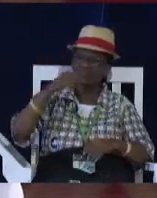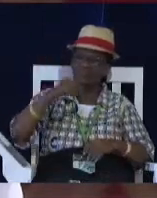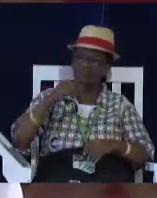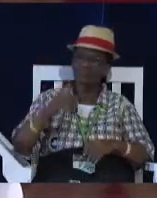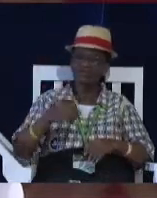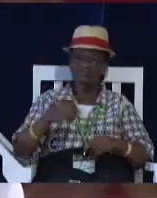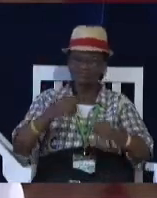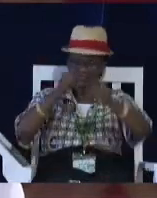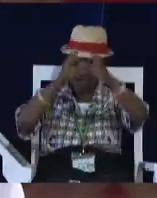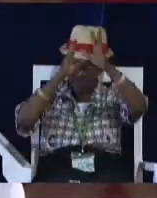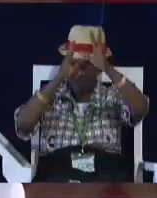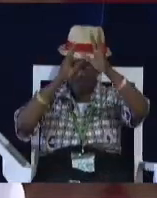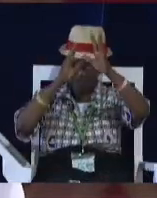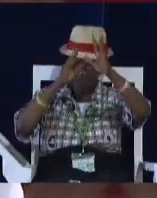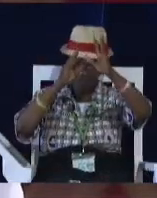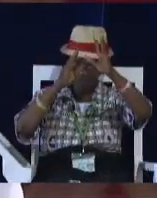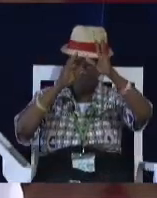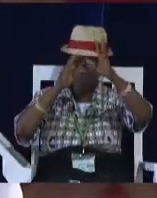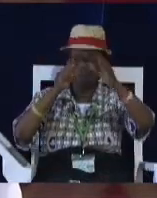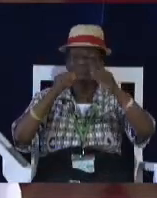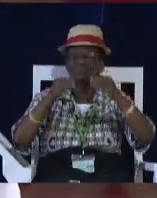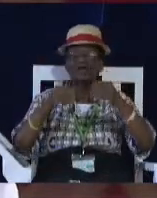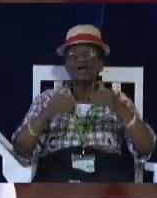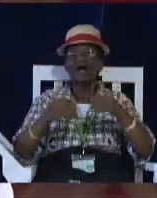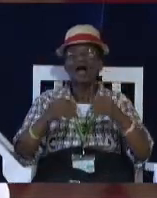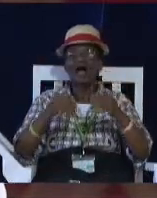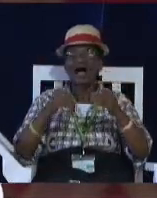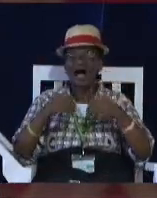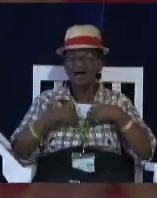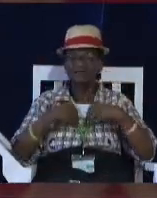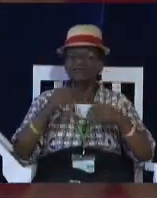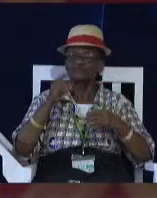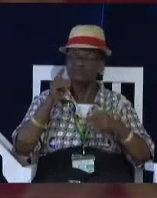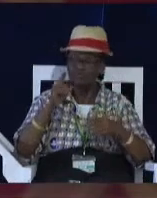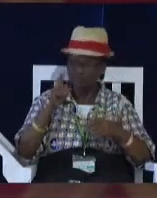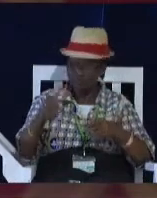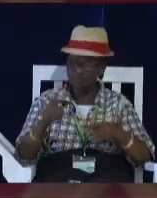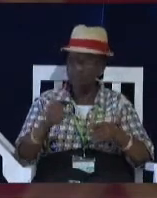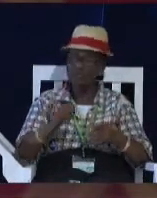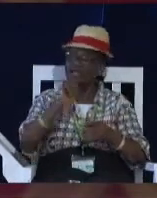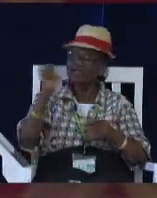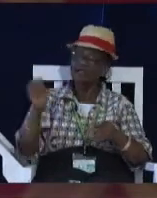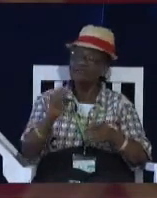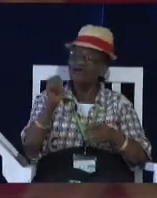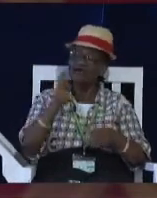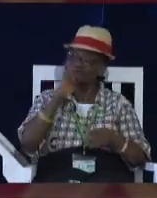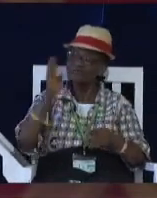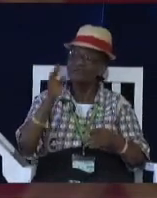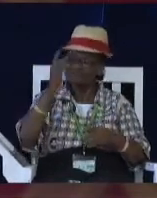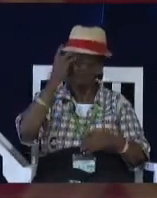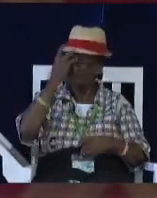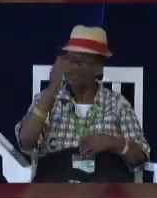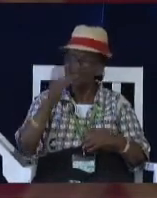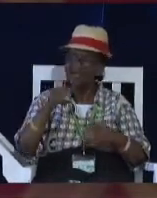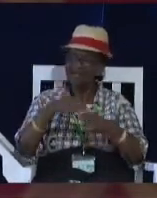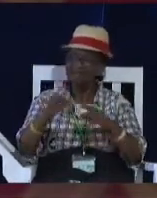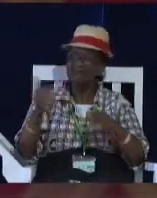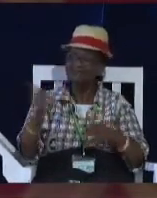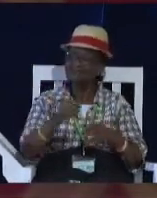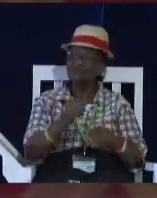have you ever been sick after you got born again? Oh, yes. I've faced some challenges.